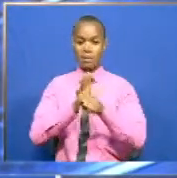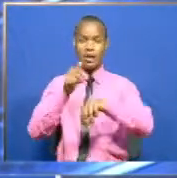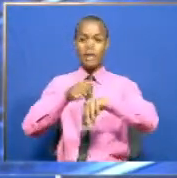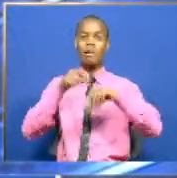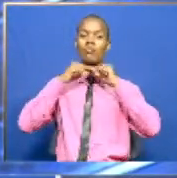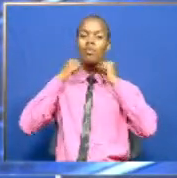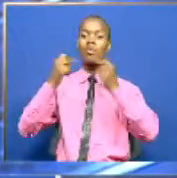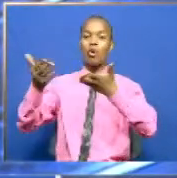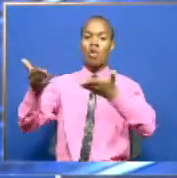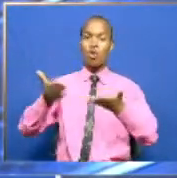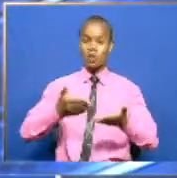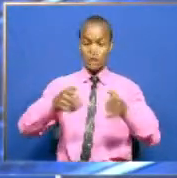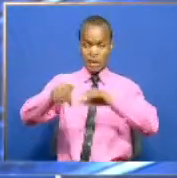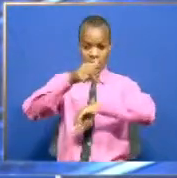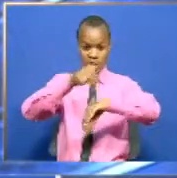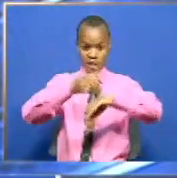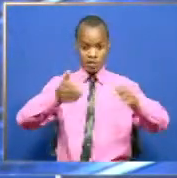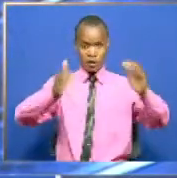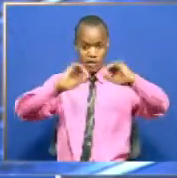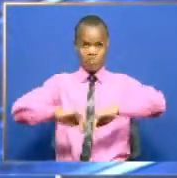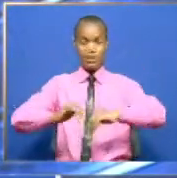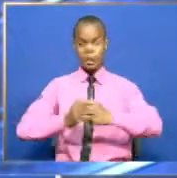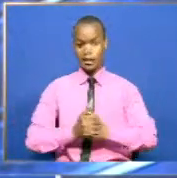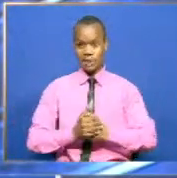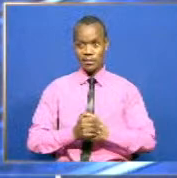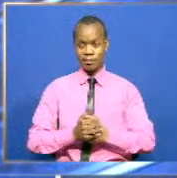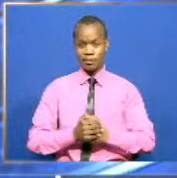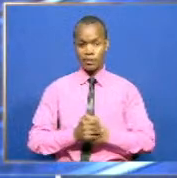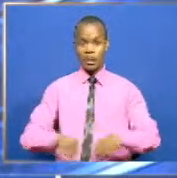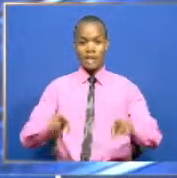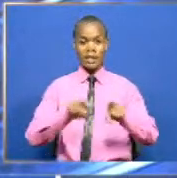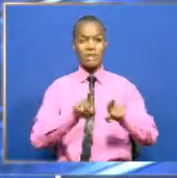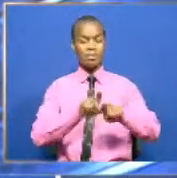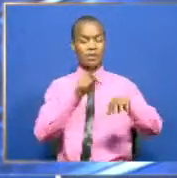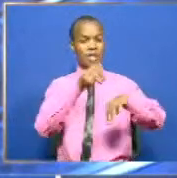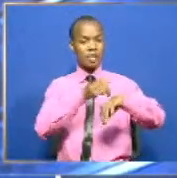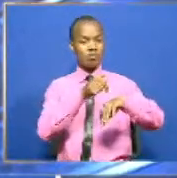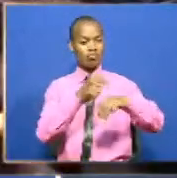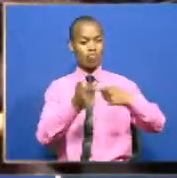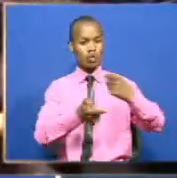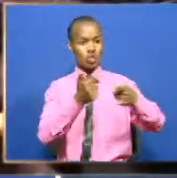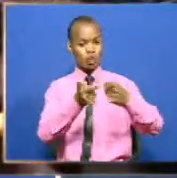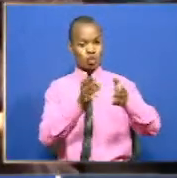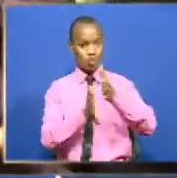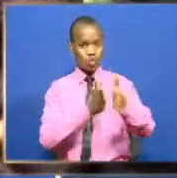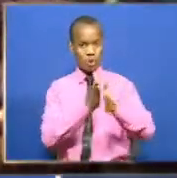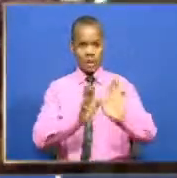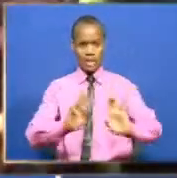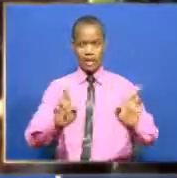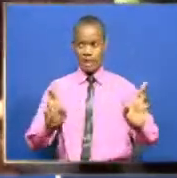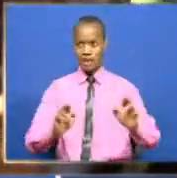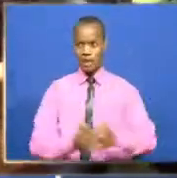event, and sprucing of the town has been ongoing to match the occasion.